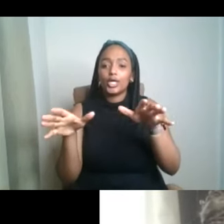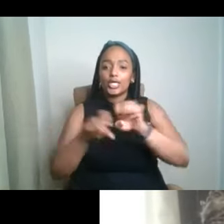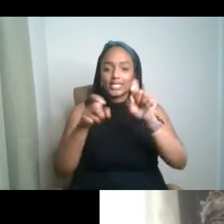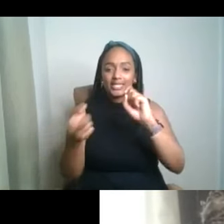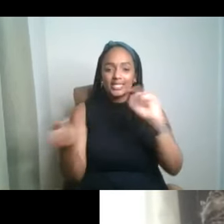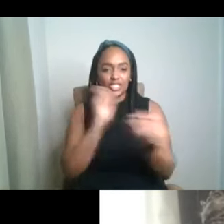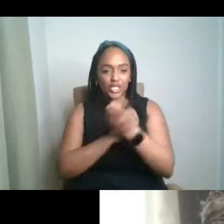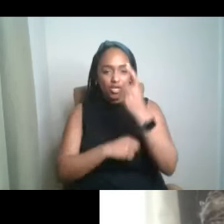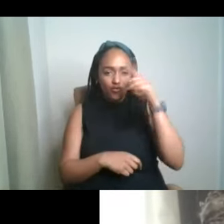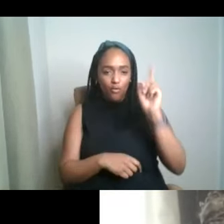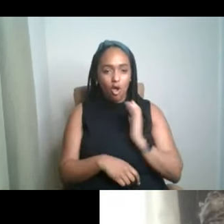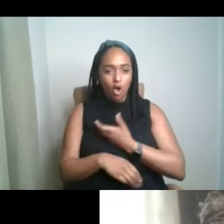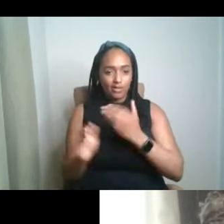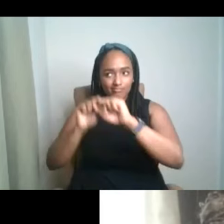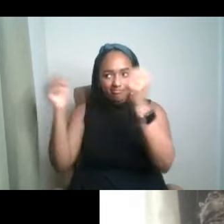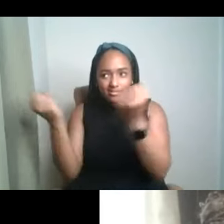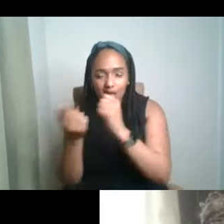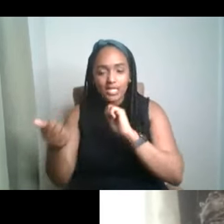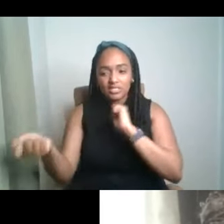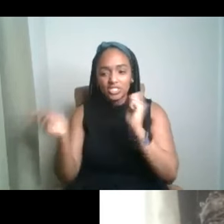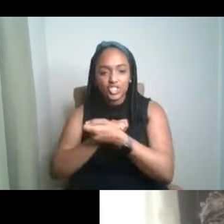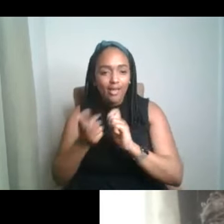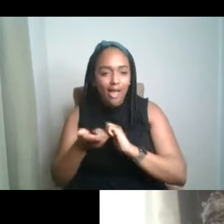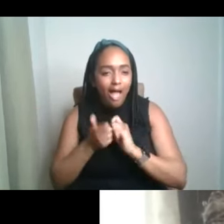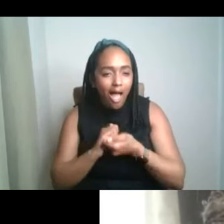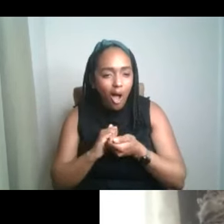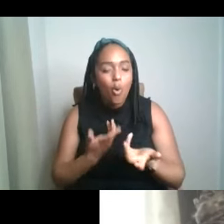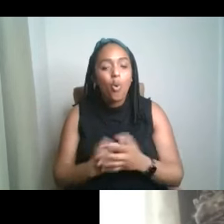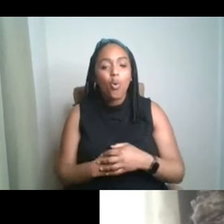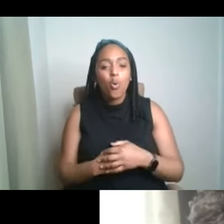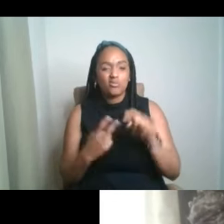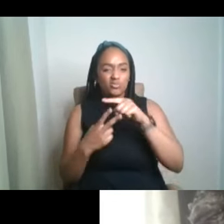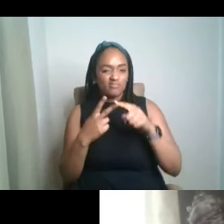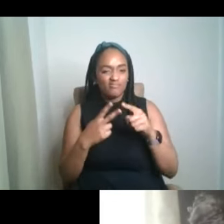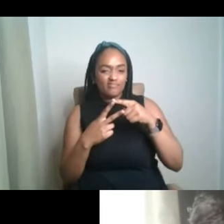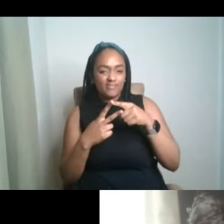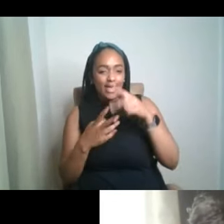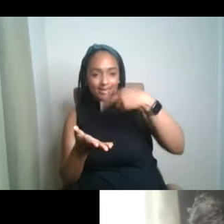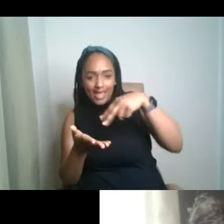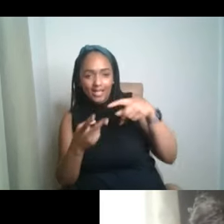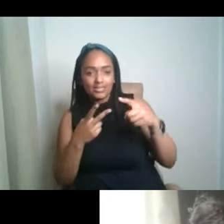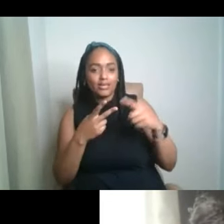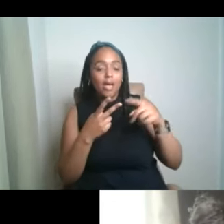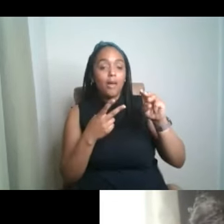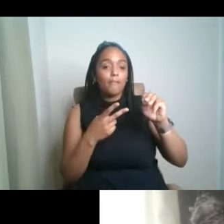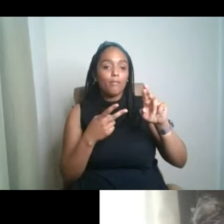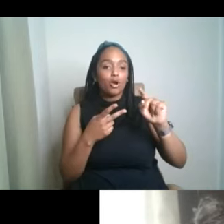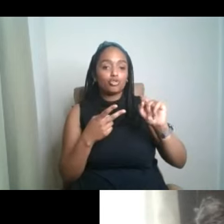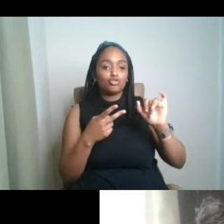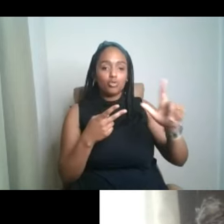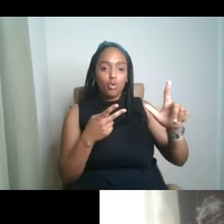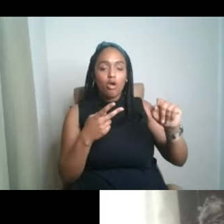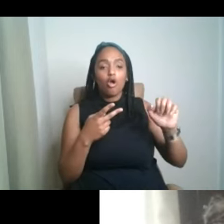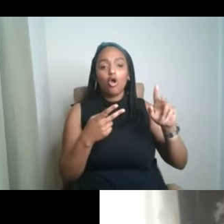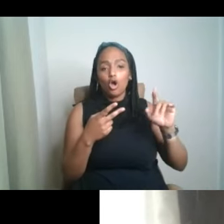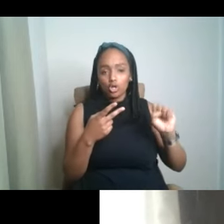know, the two main things that they have are dance and martial arts, but they also, you know, have theater programs and like, you